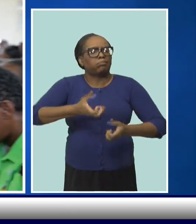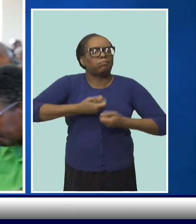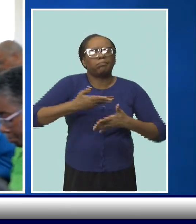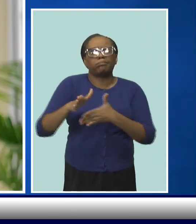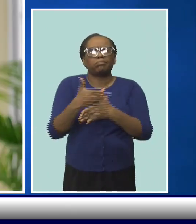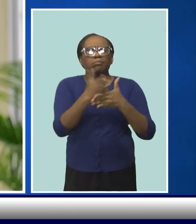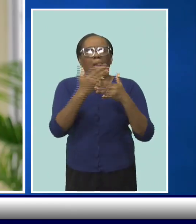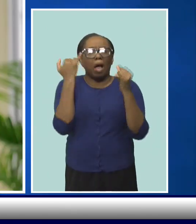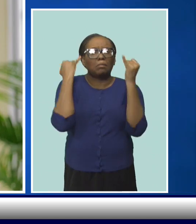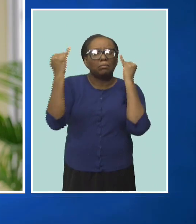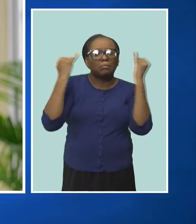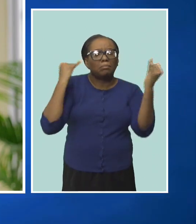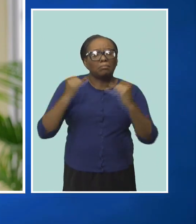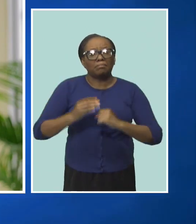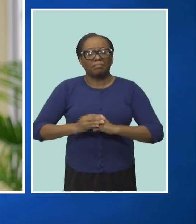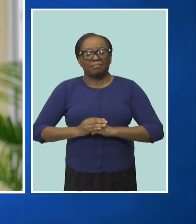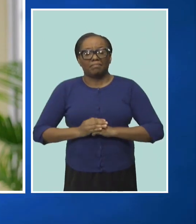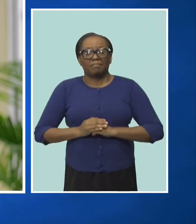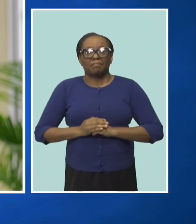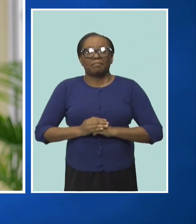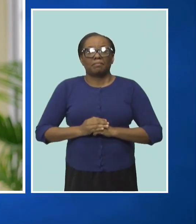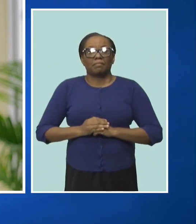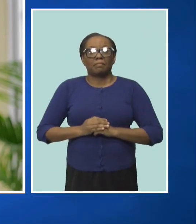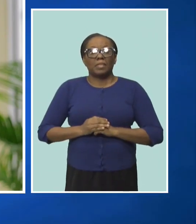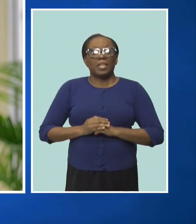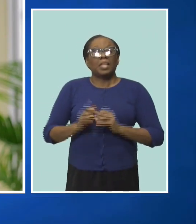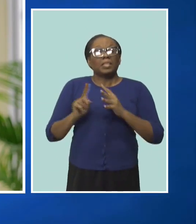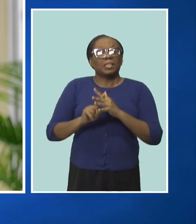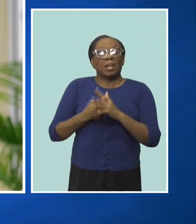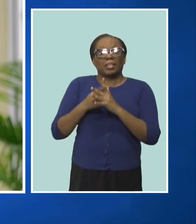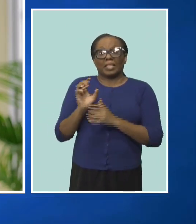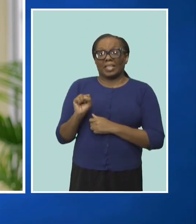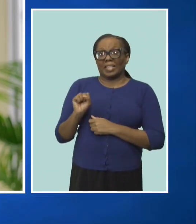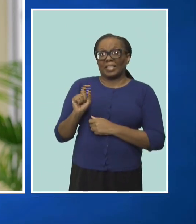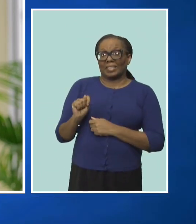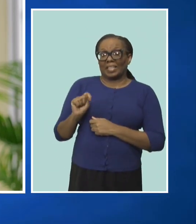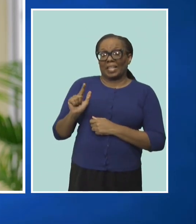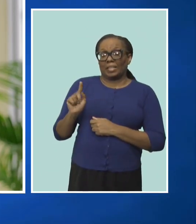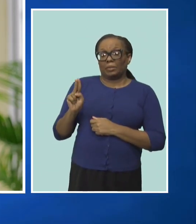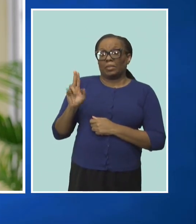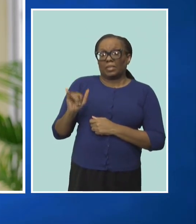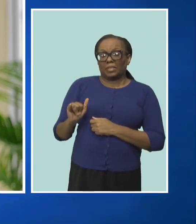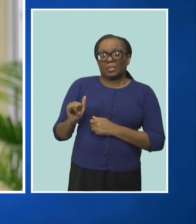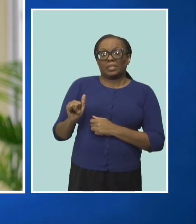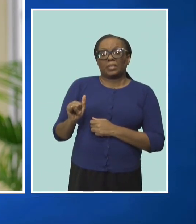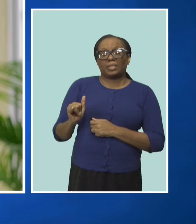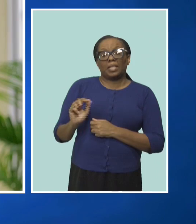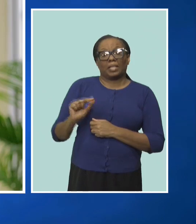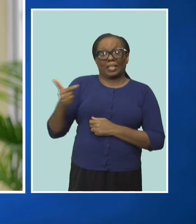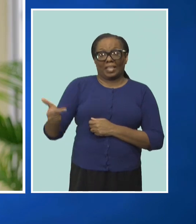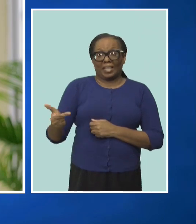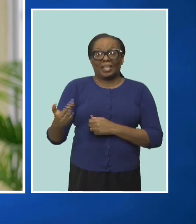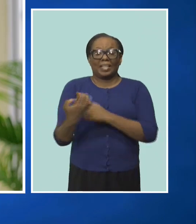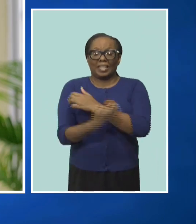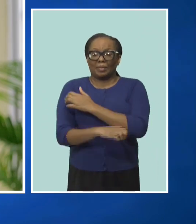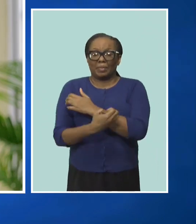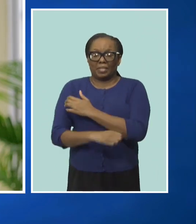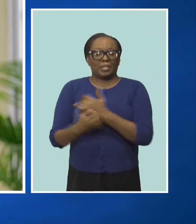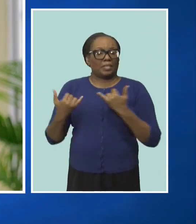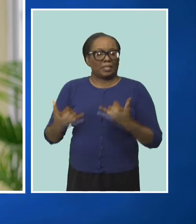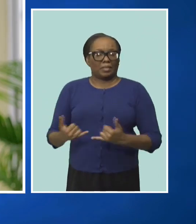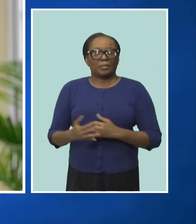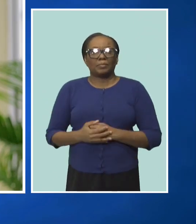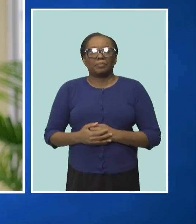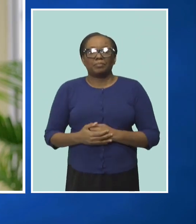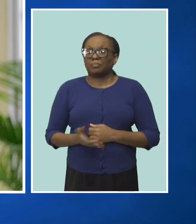Carrie Simmons says it has started in St. Lucie, with matters already being dealt with. This regathering opportunity